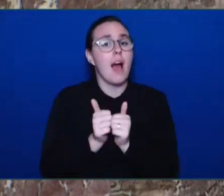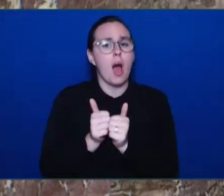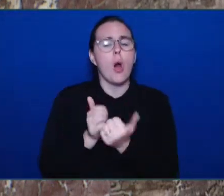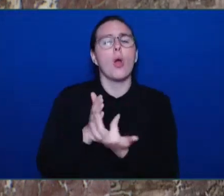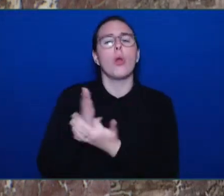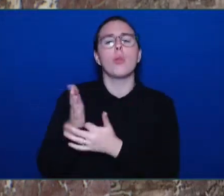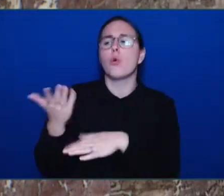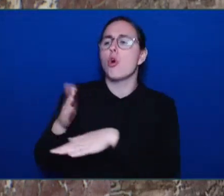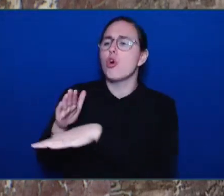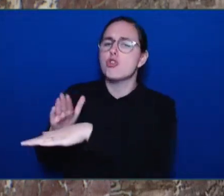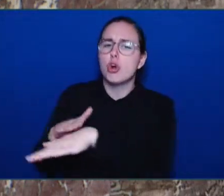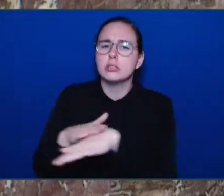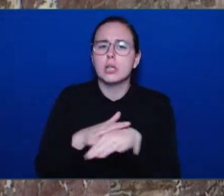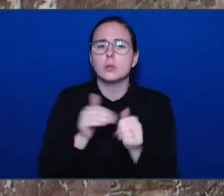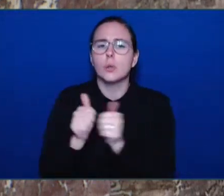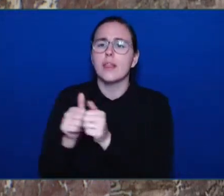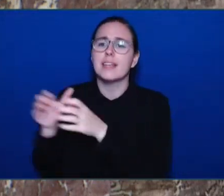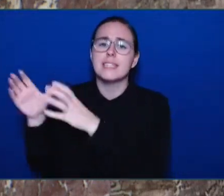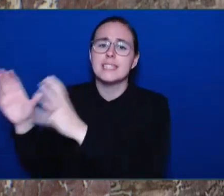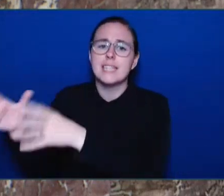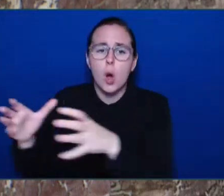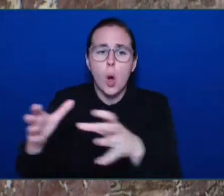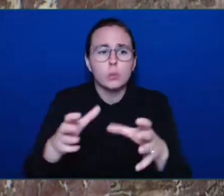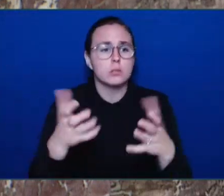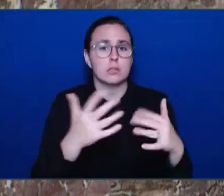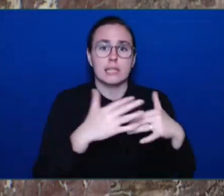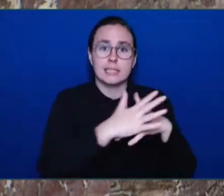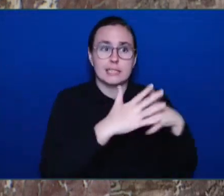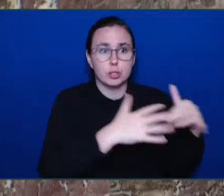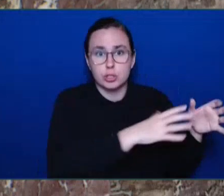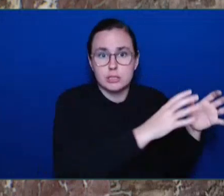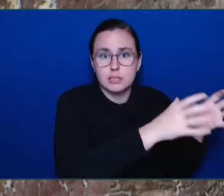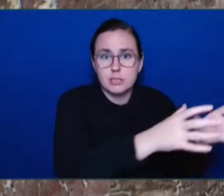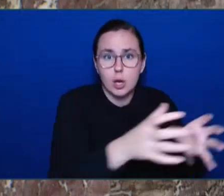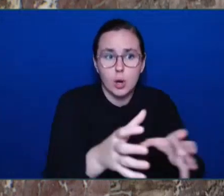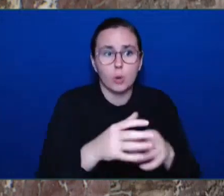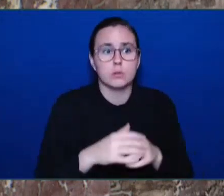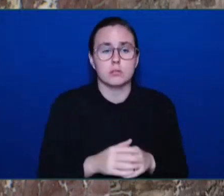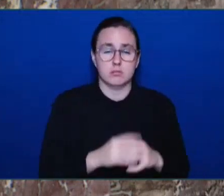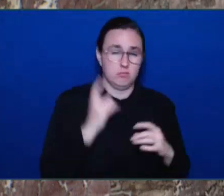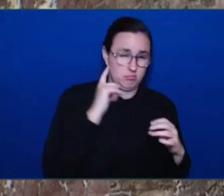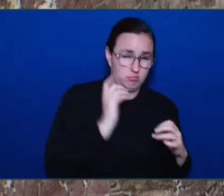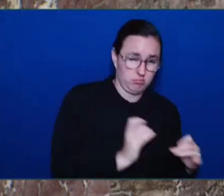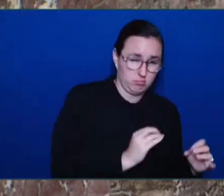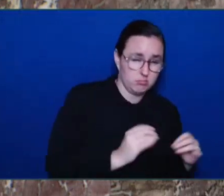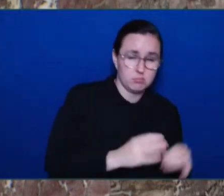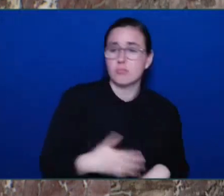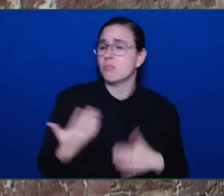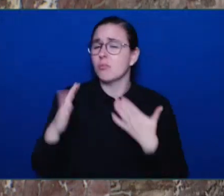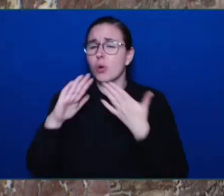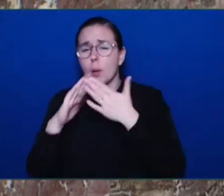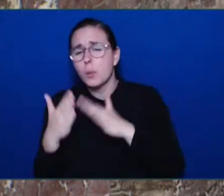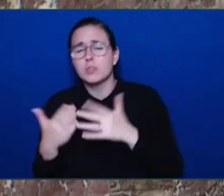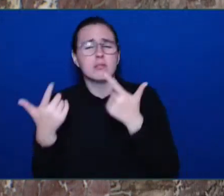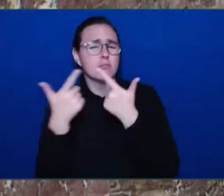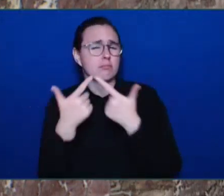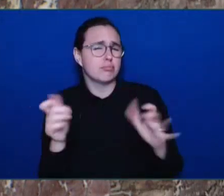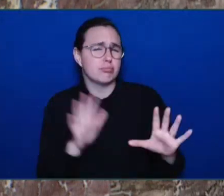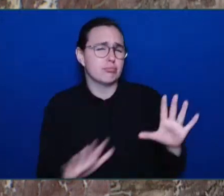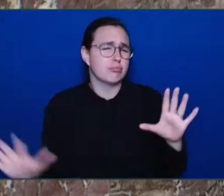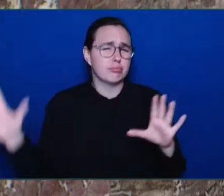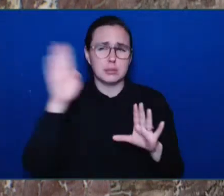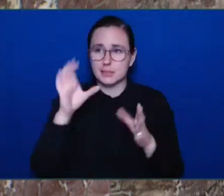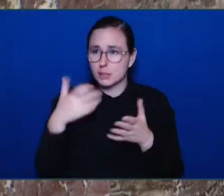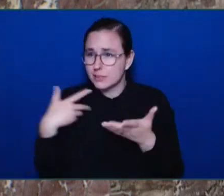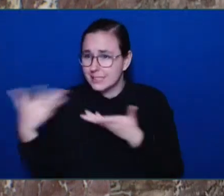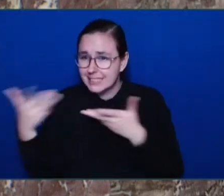but communities right across the province, Honourable Member. And a key part of those changes that I said are coming